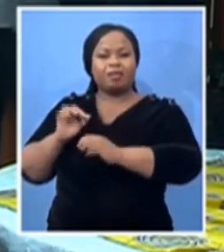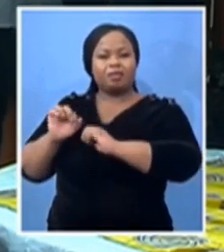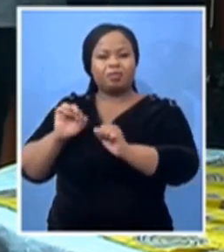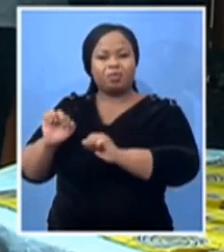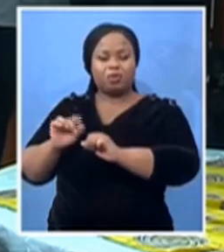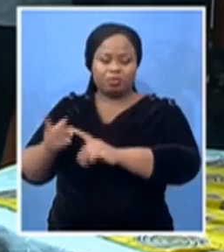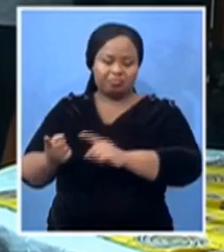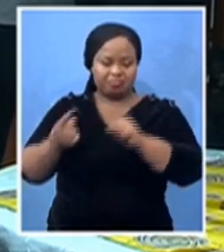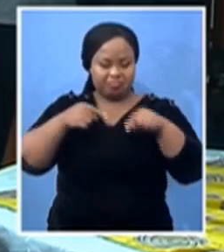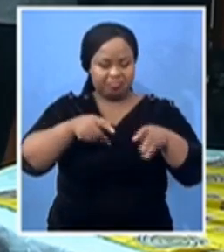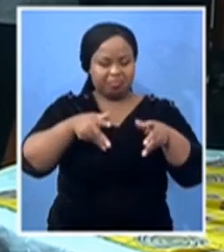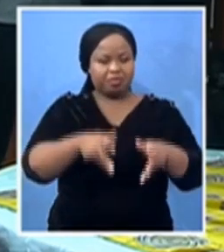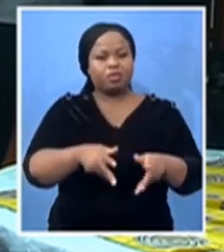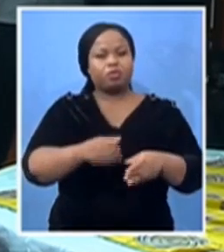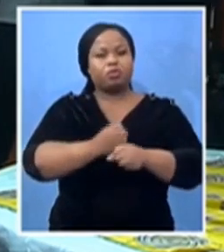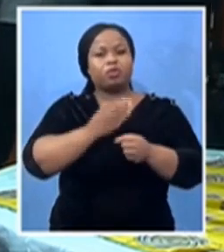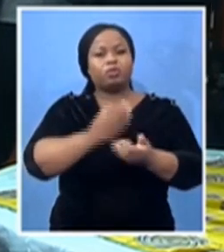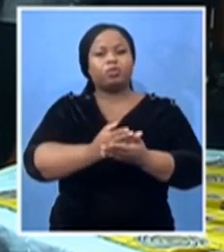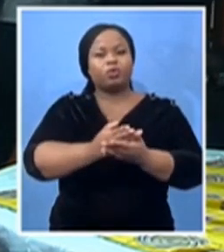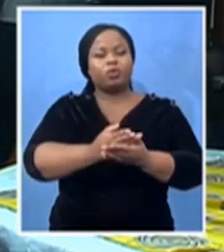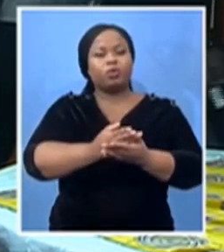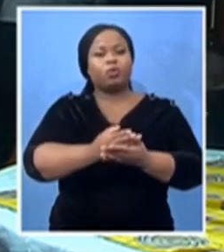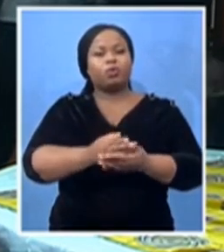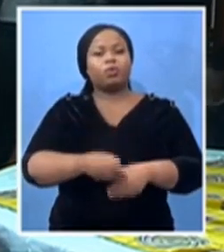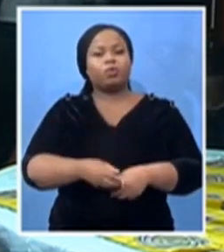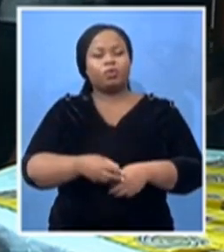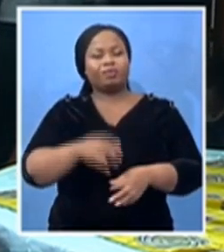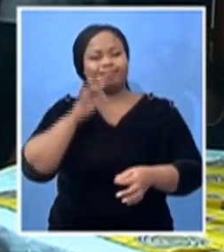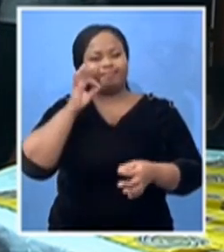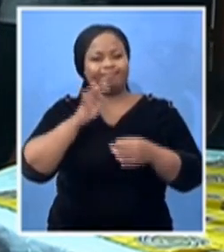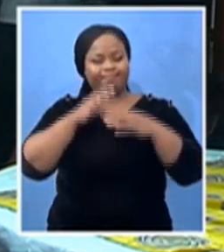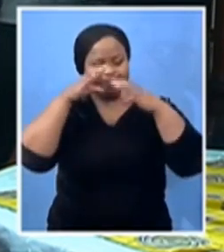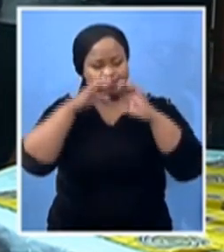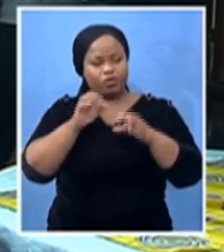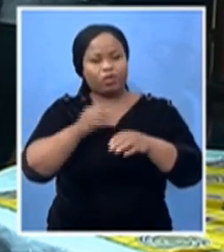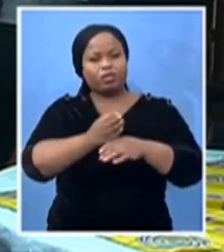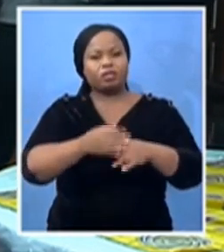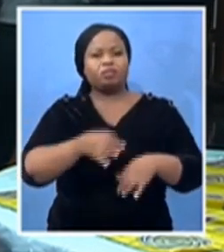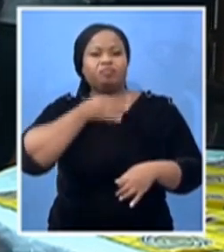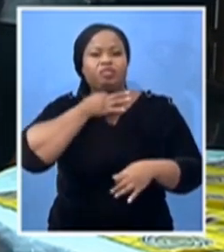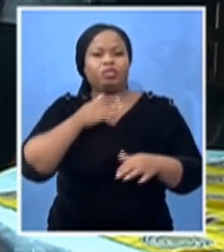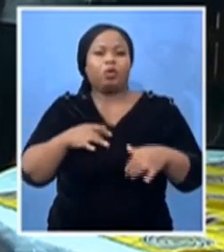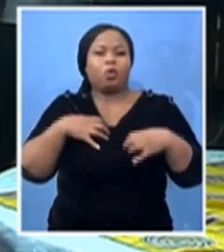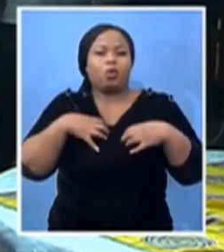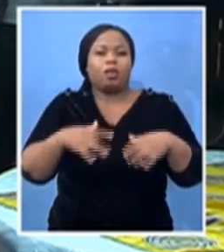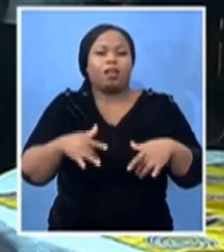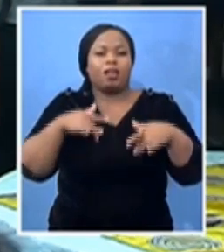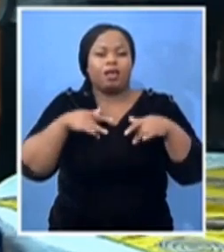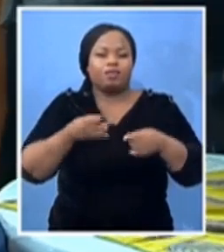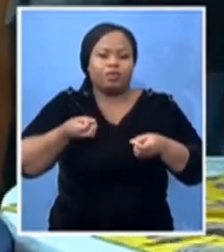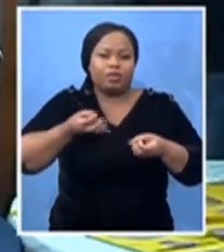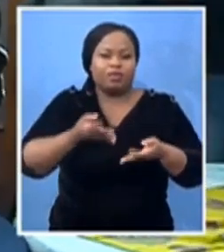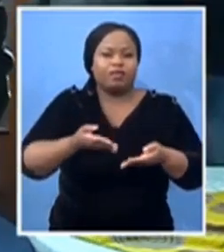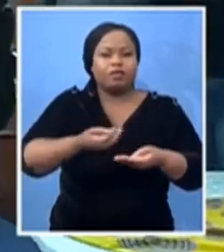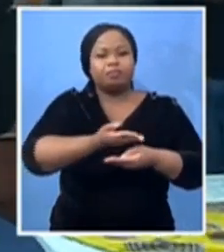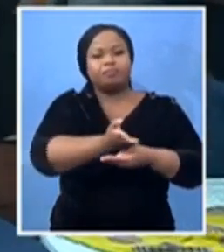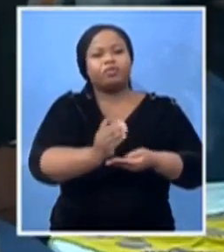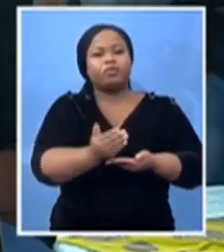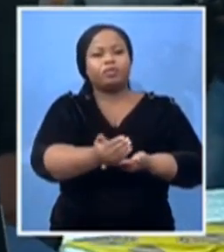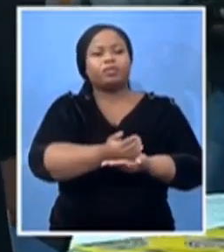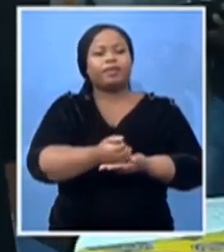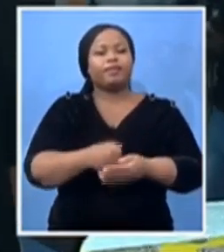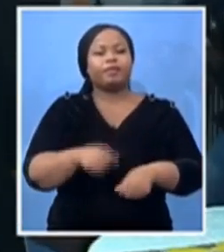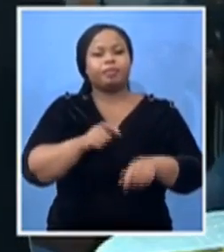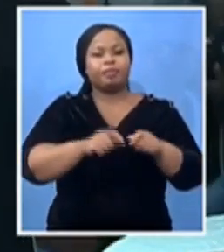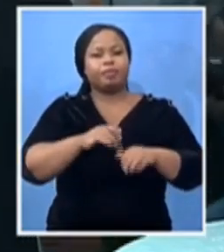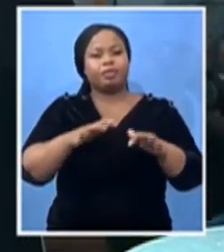in actual fact, sacrifice their lives and give it all in the service of our people. I think in this